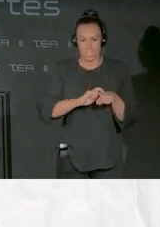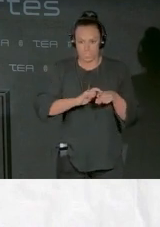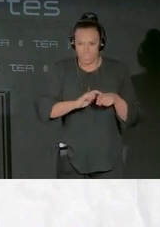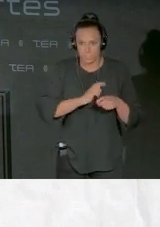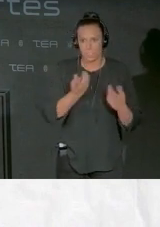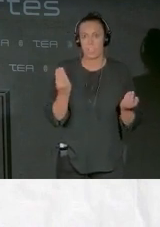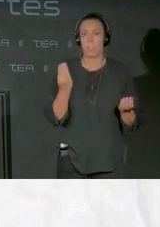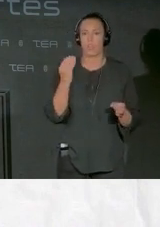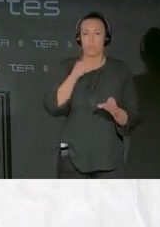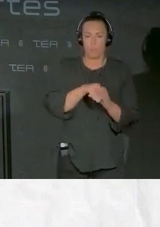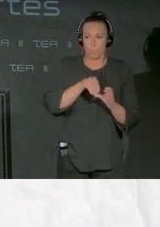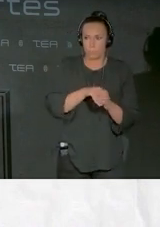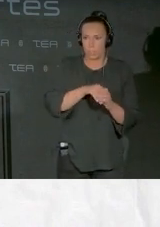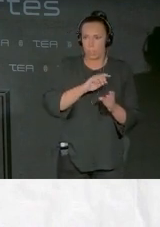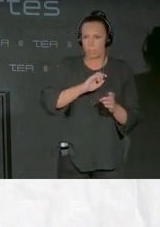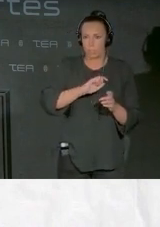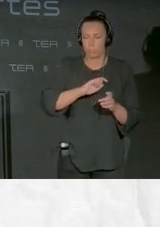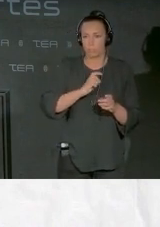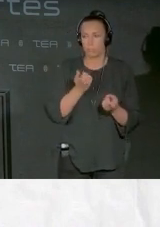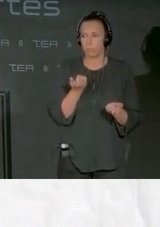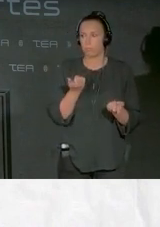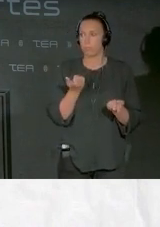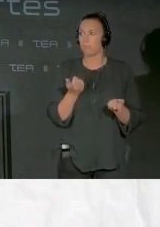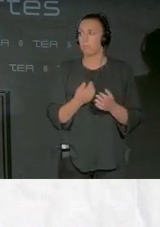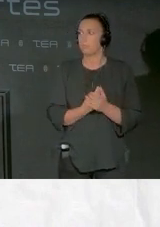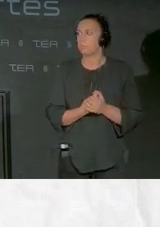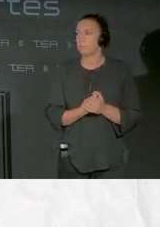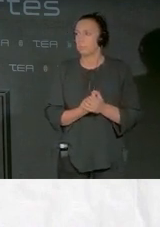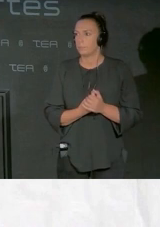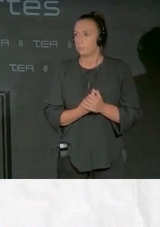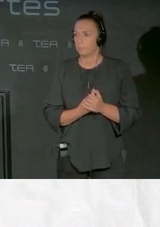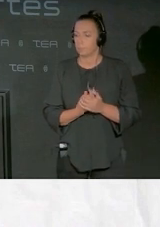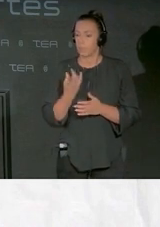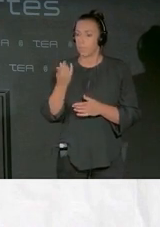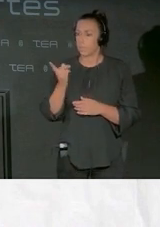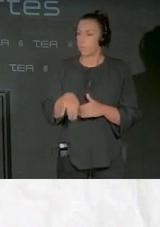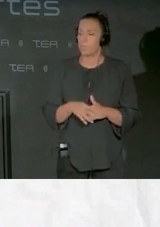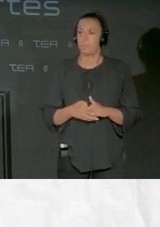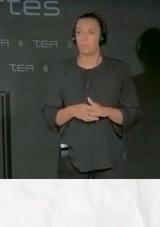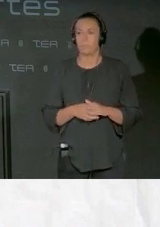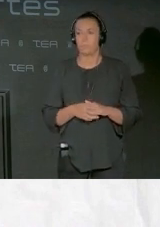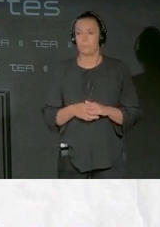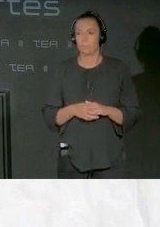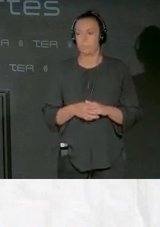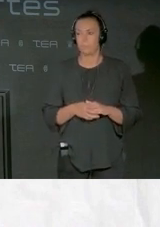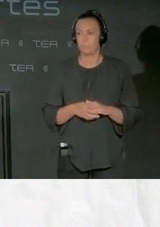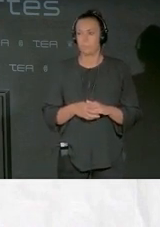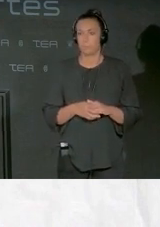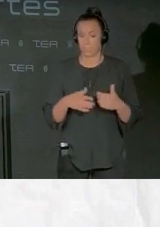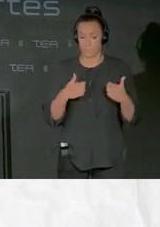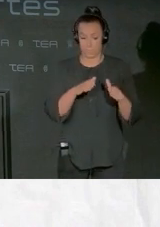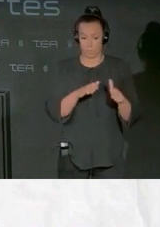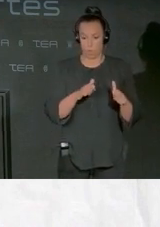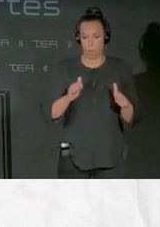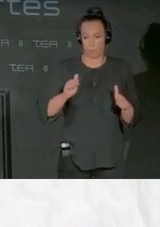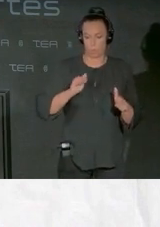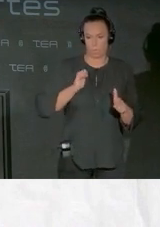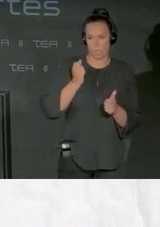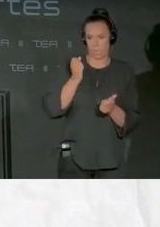what makes up the sector, and also the issues and the opportunities and the challenges that are faced by the